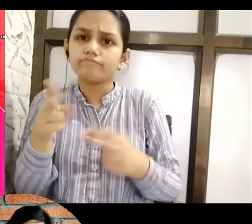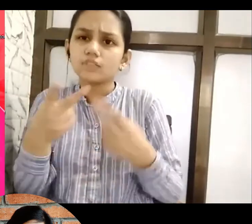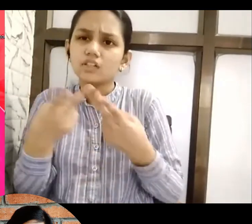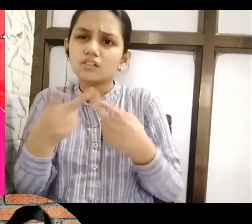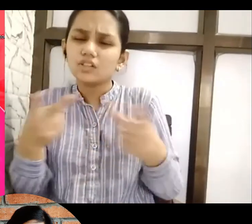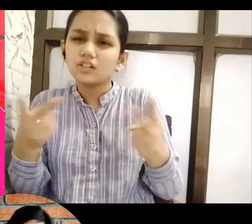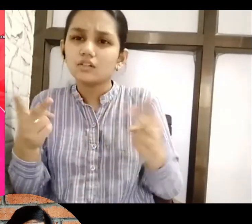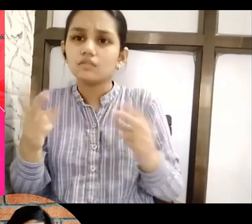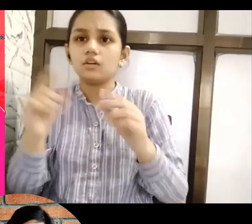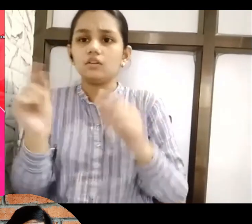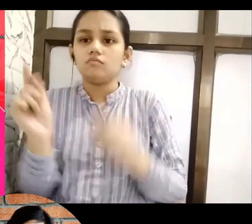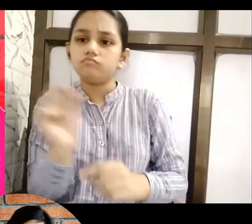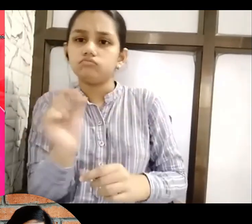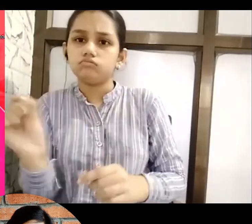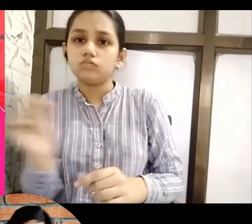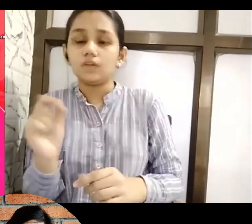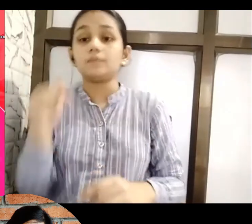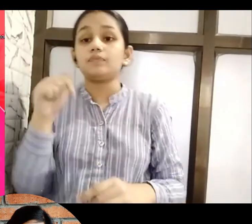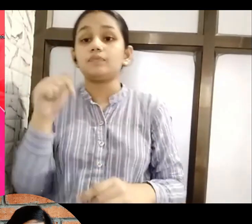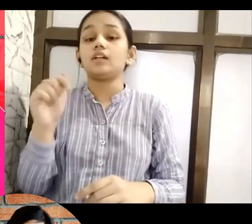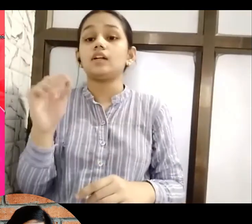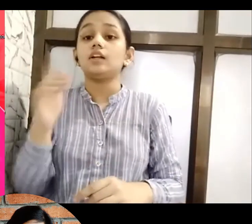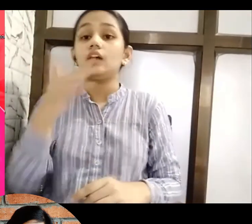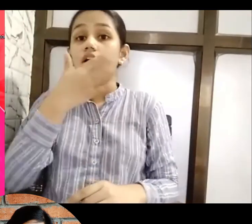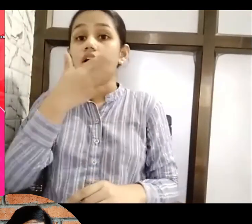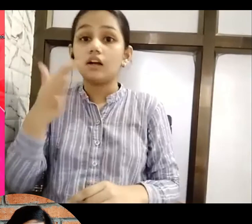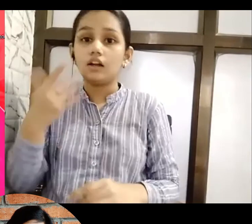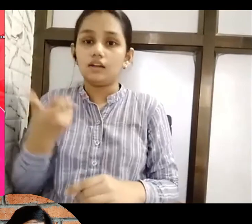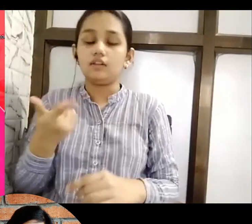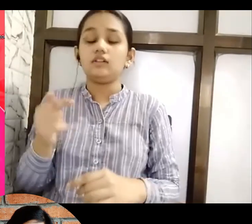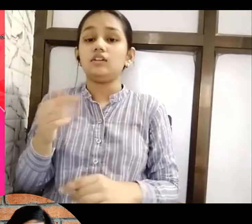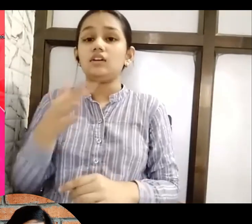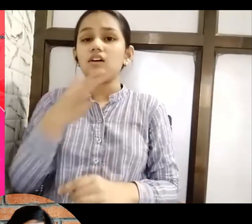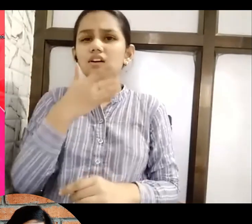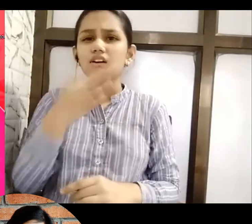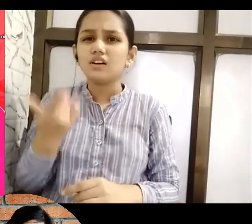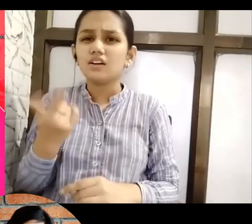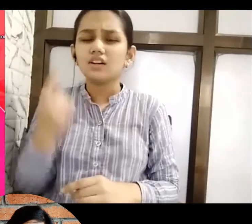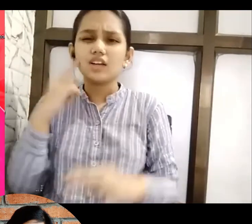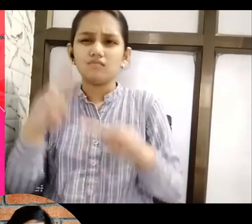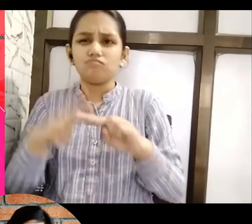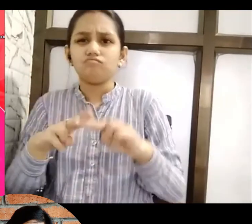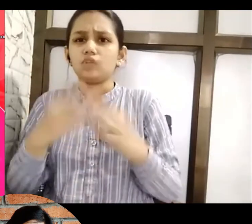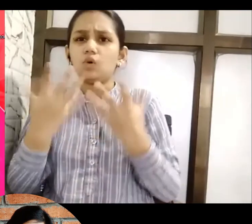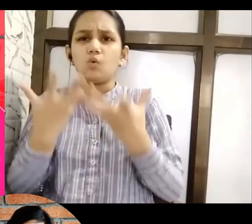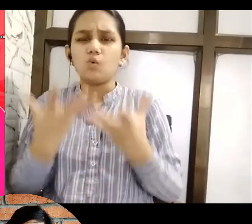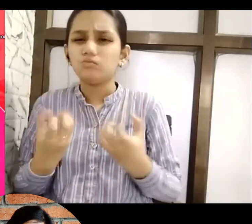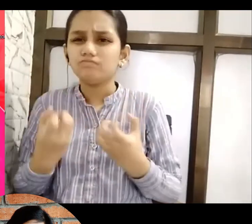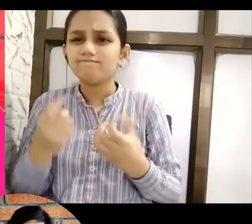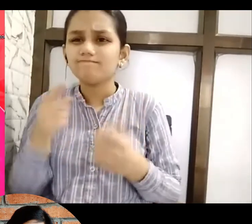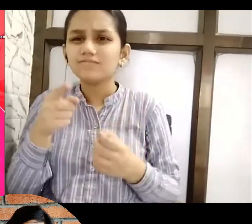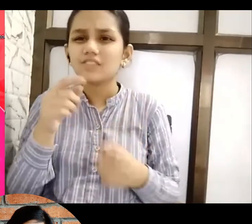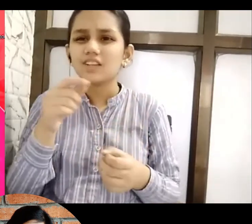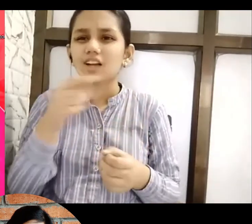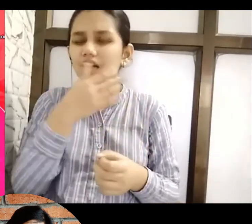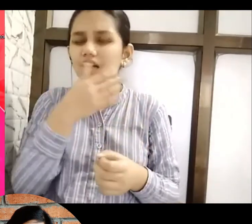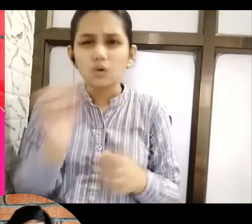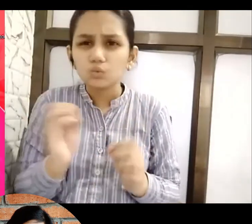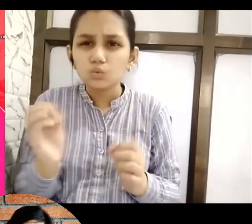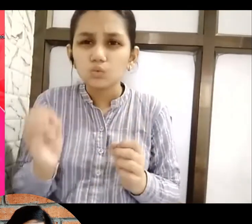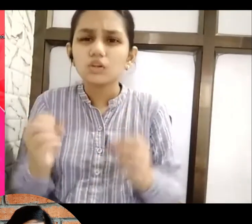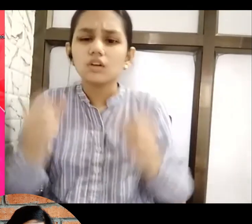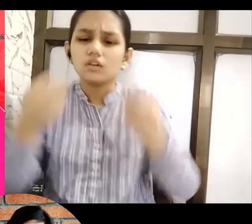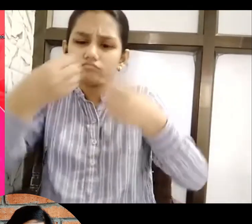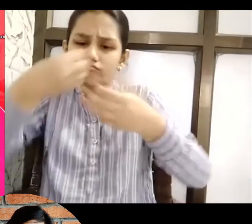ahead. This is my color palette. Here, if I don't want these colors, I can go down and look for more colors. If I